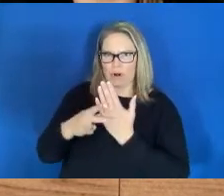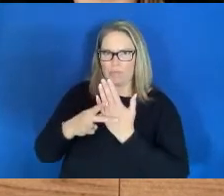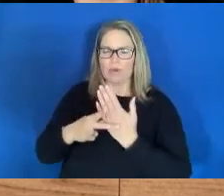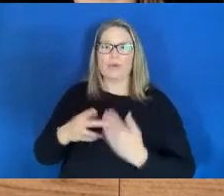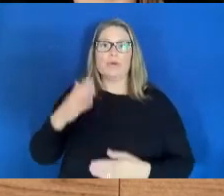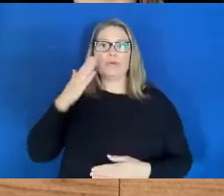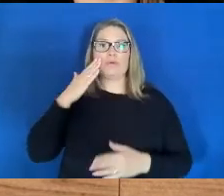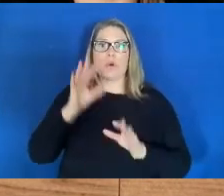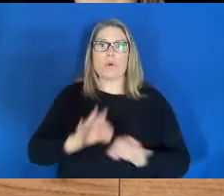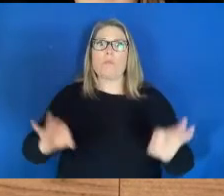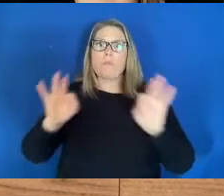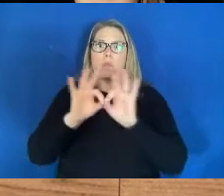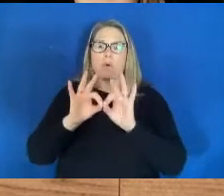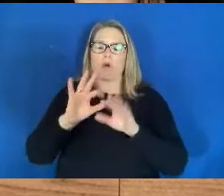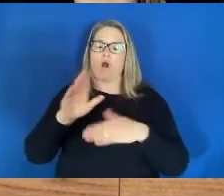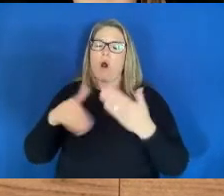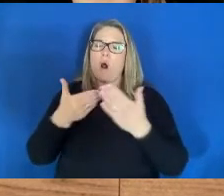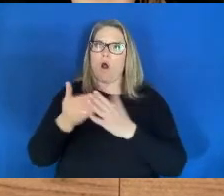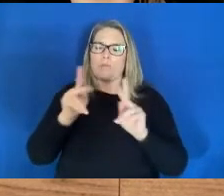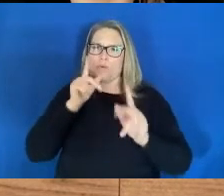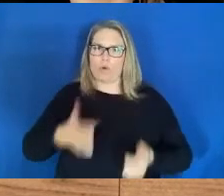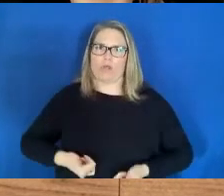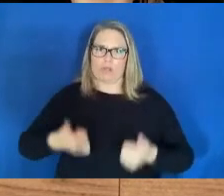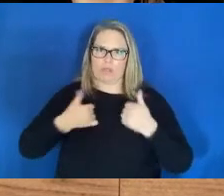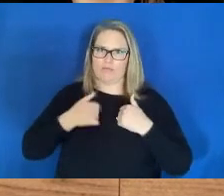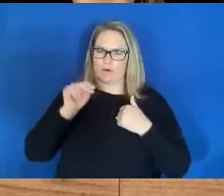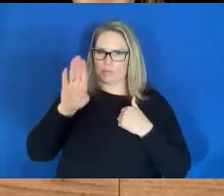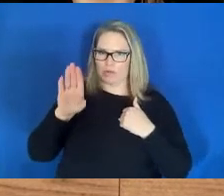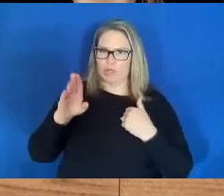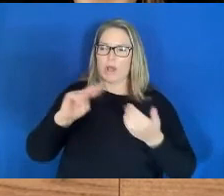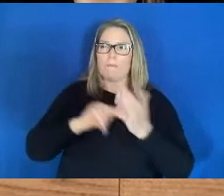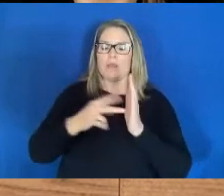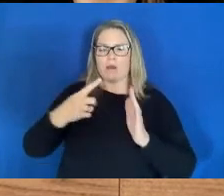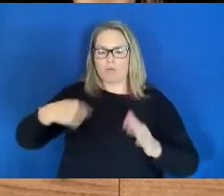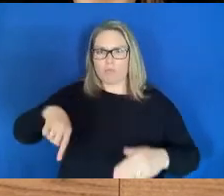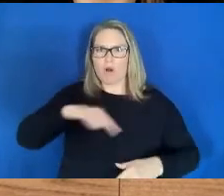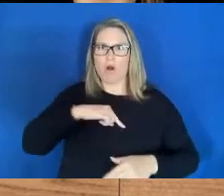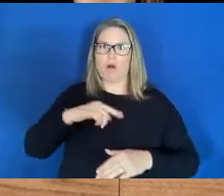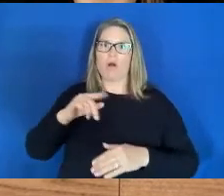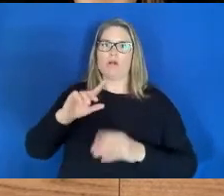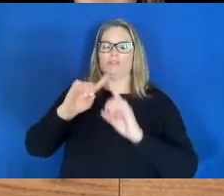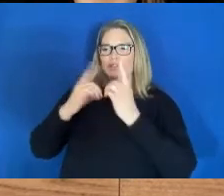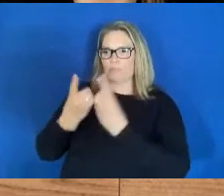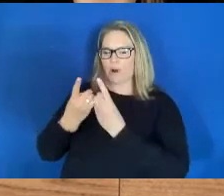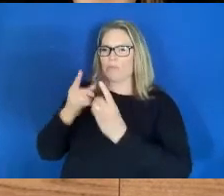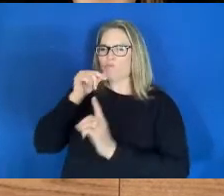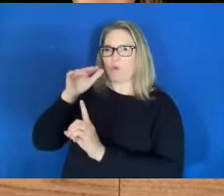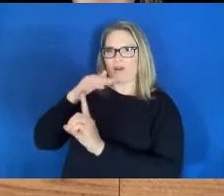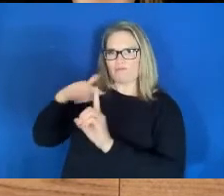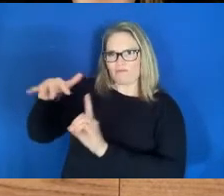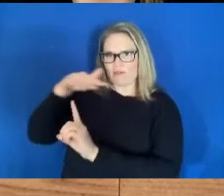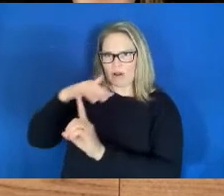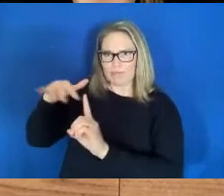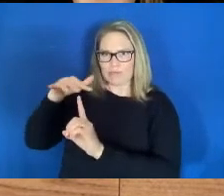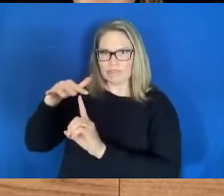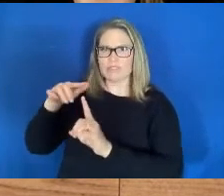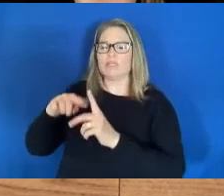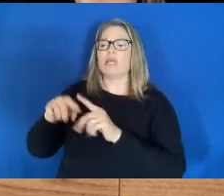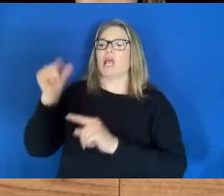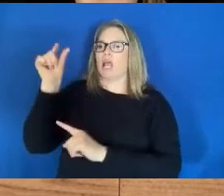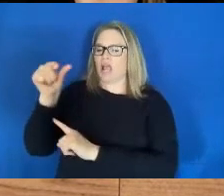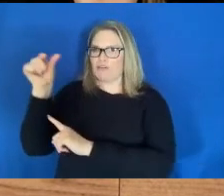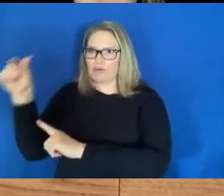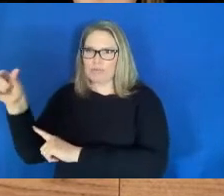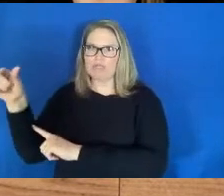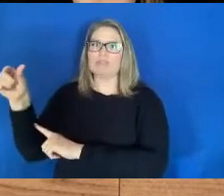to all New Brunswickers. Riverwatch is a joint effort between the Department of Environmental and Local Government